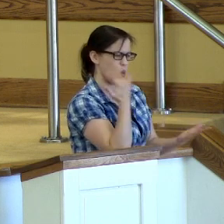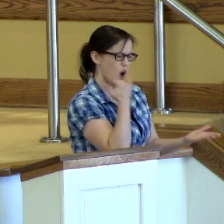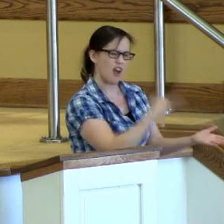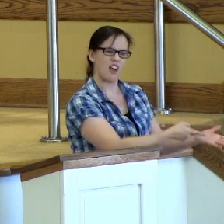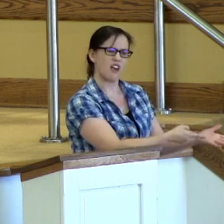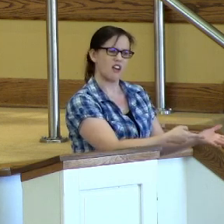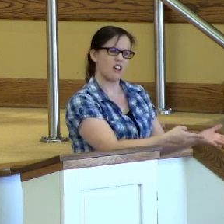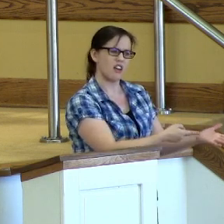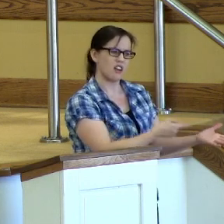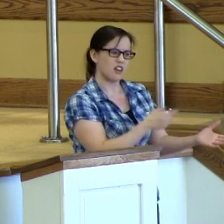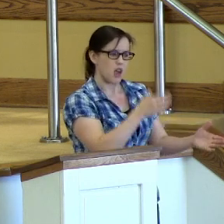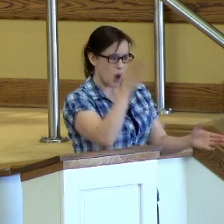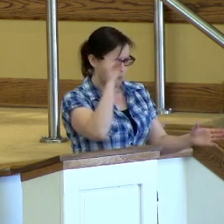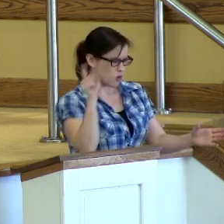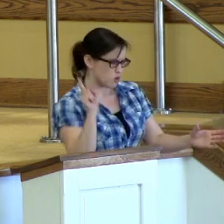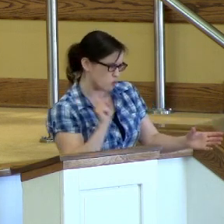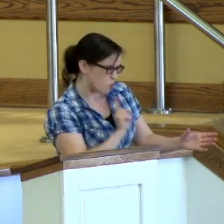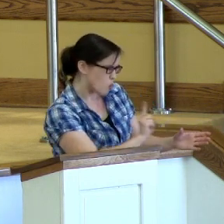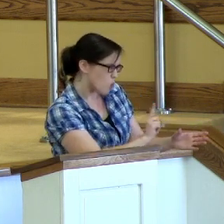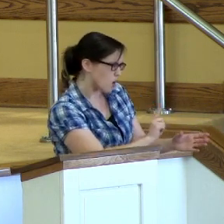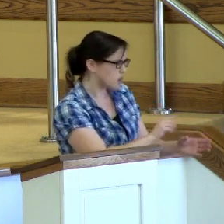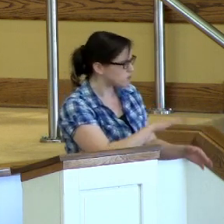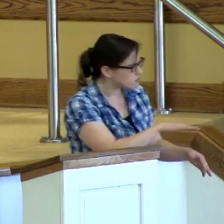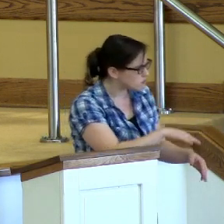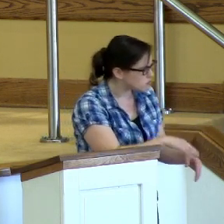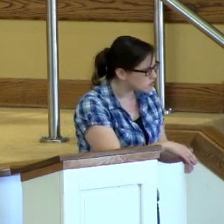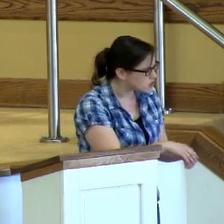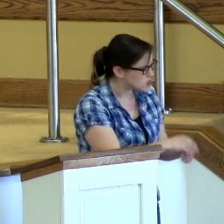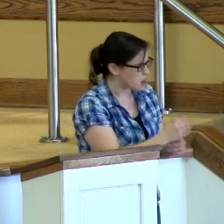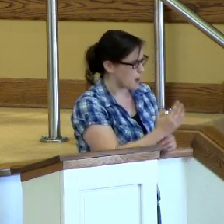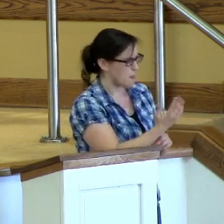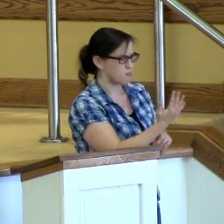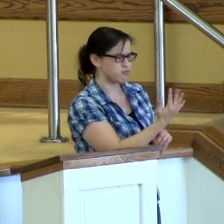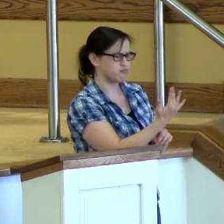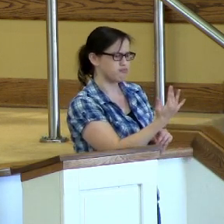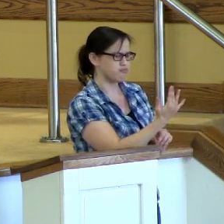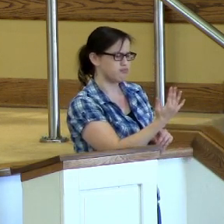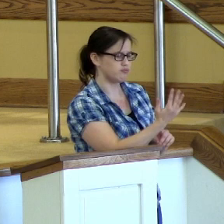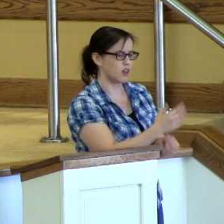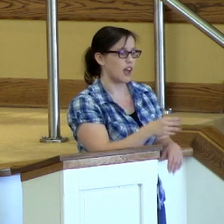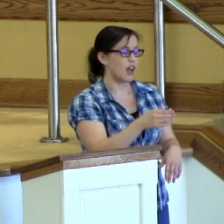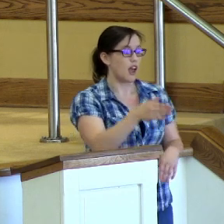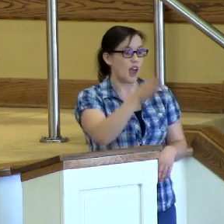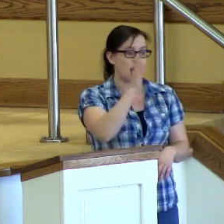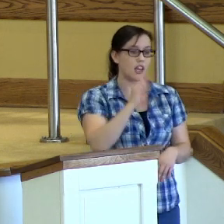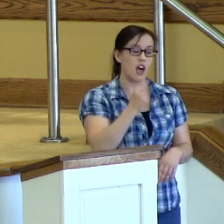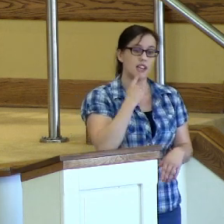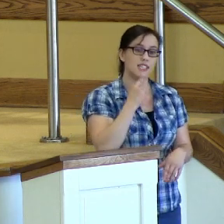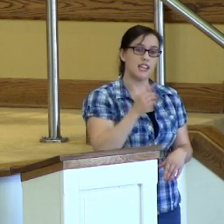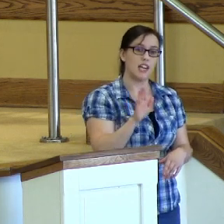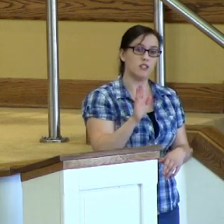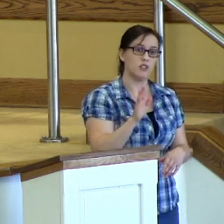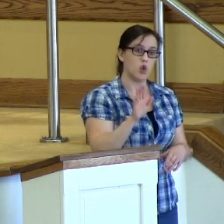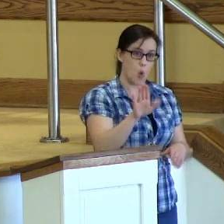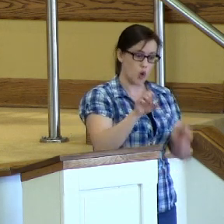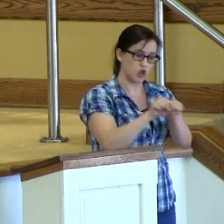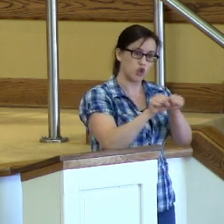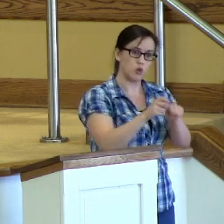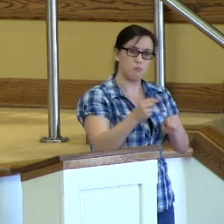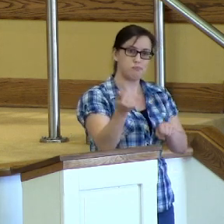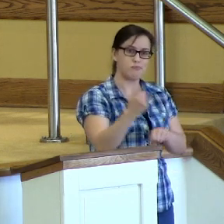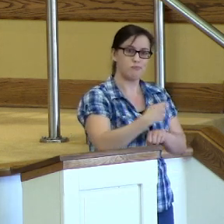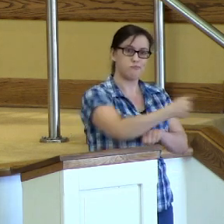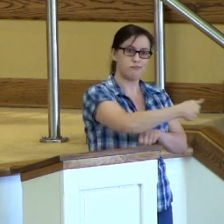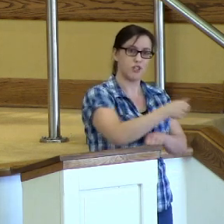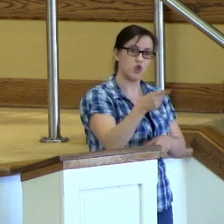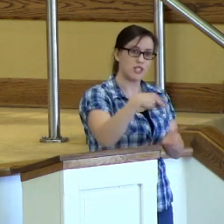there to it, God speaks to him and says, remove thy foot from where thy stand. Remove their shoes from where you